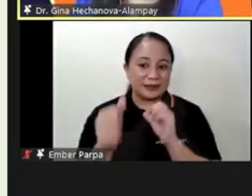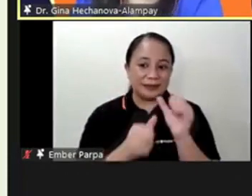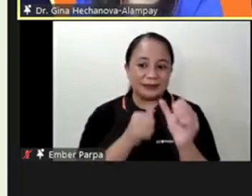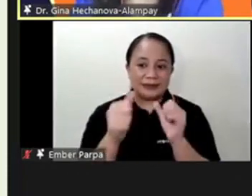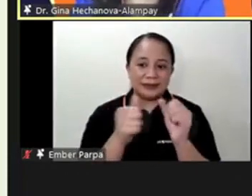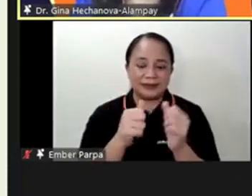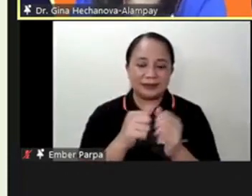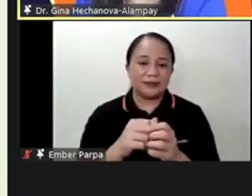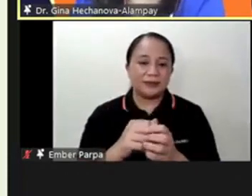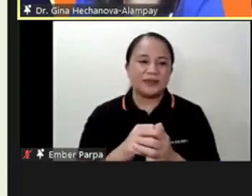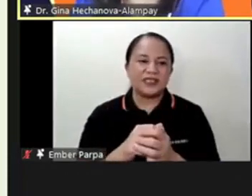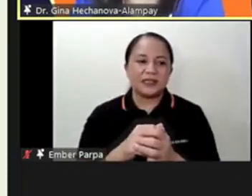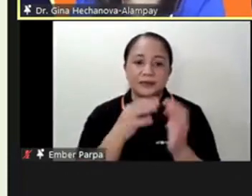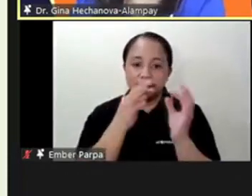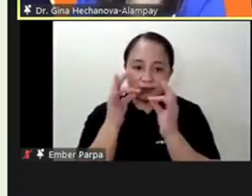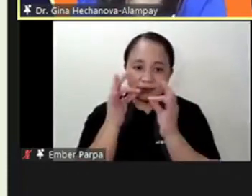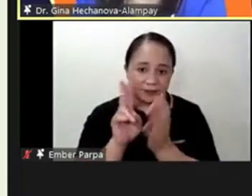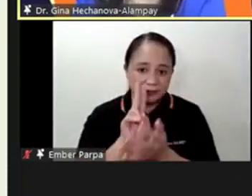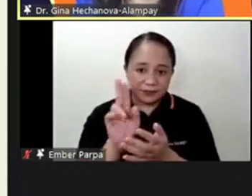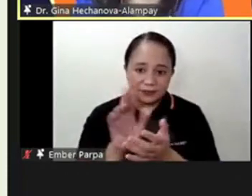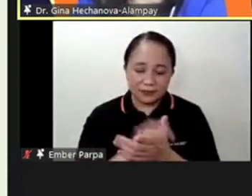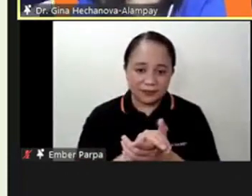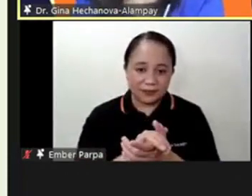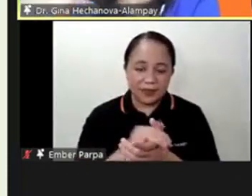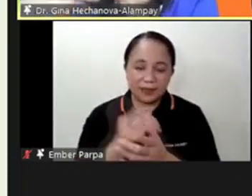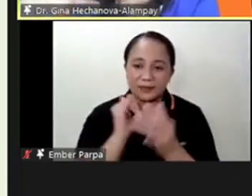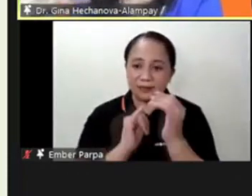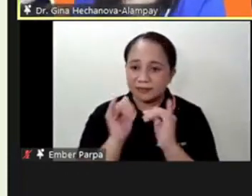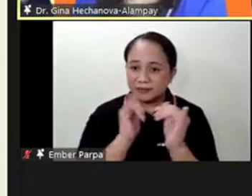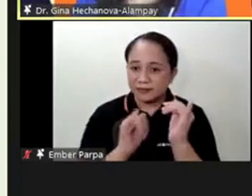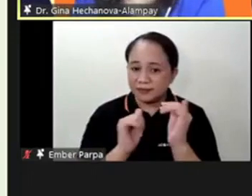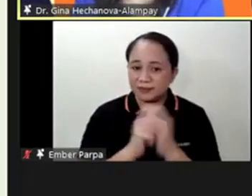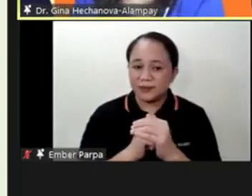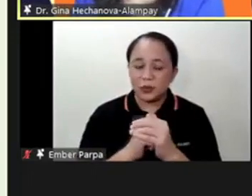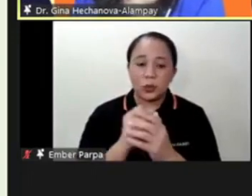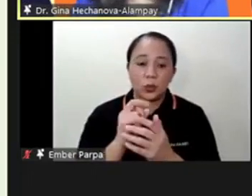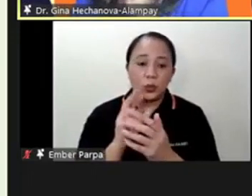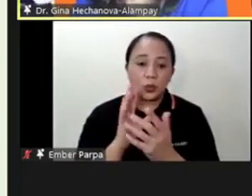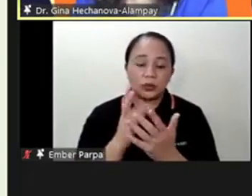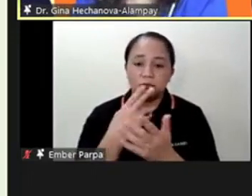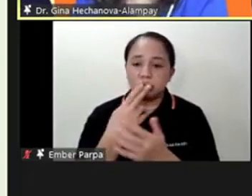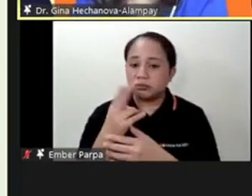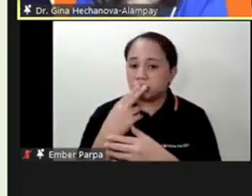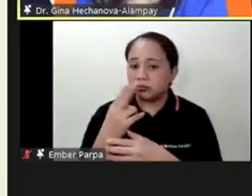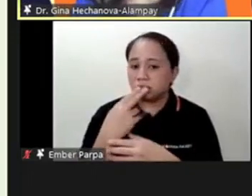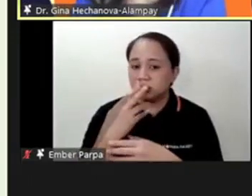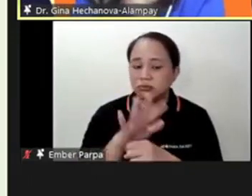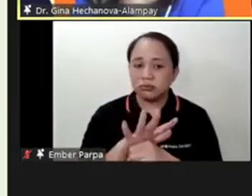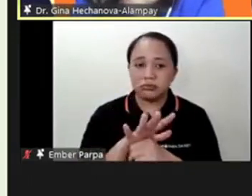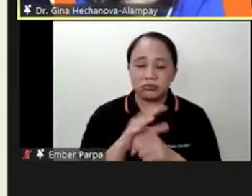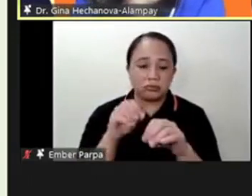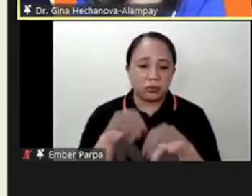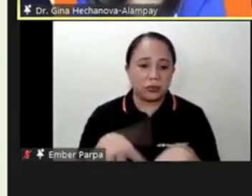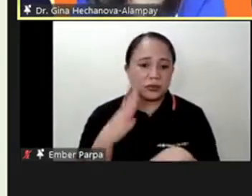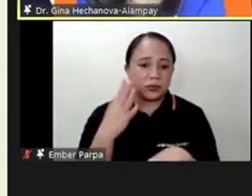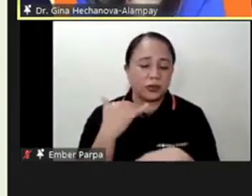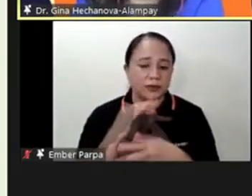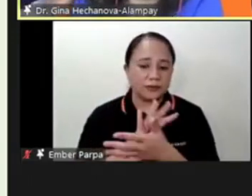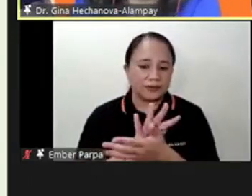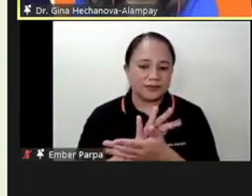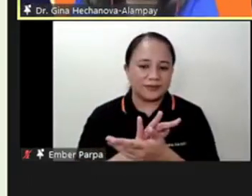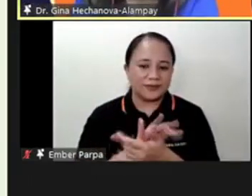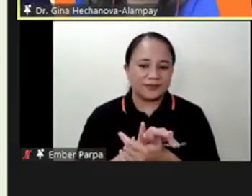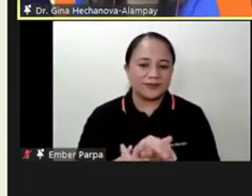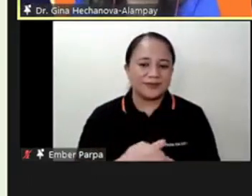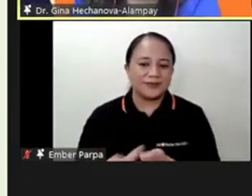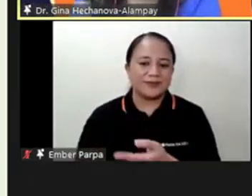substance use. Mas maraming umiinom or nagsusmoke pang stress release because of the pandemic.